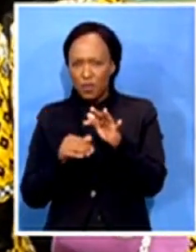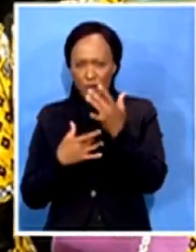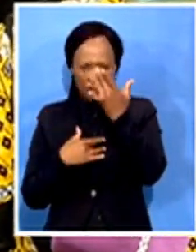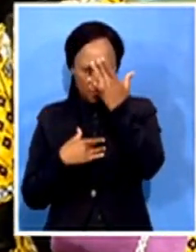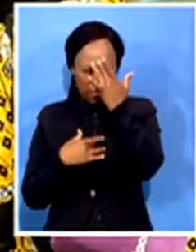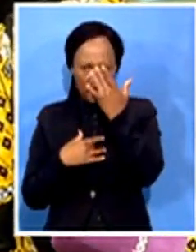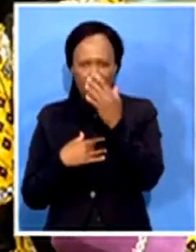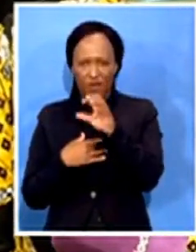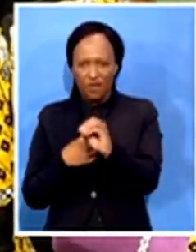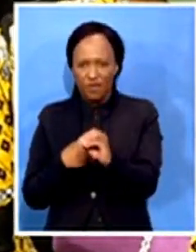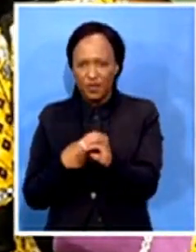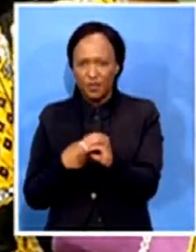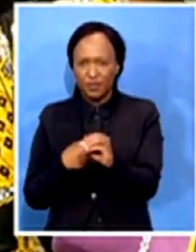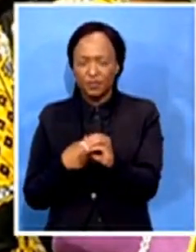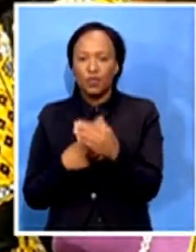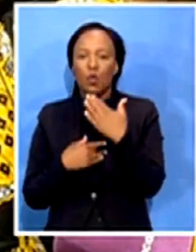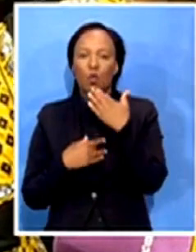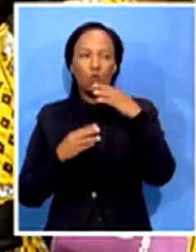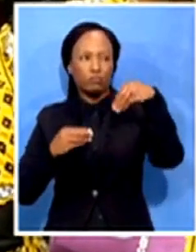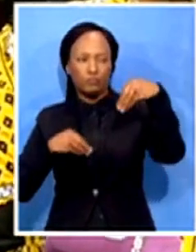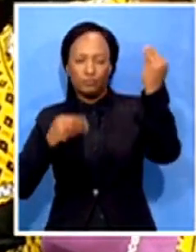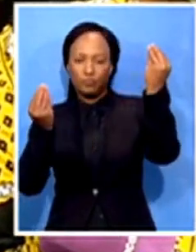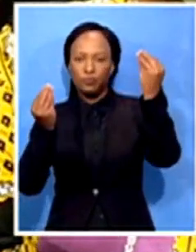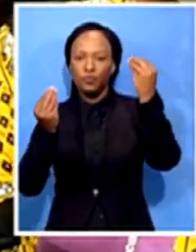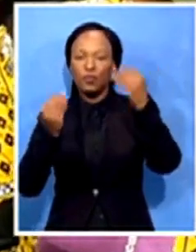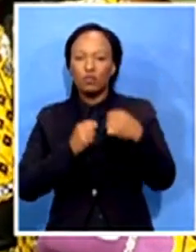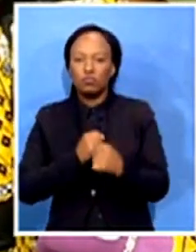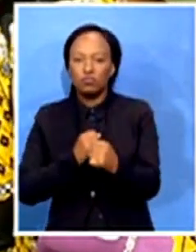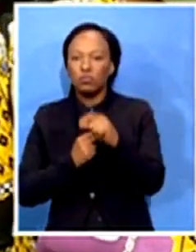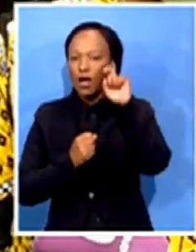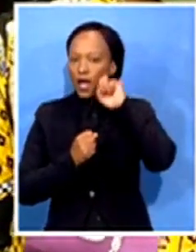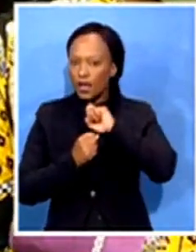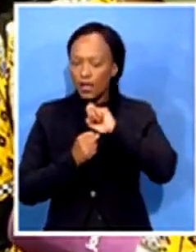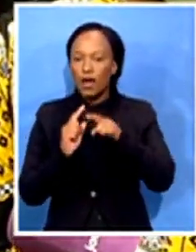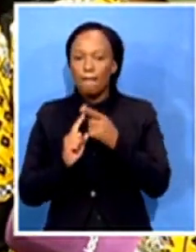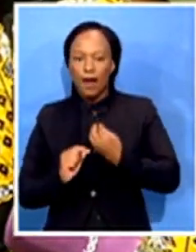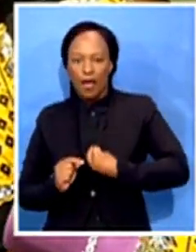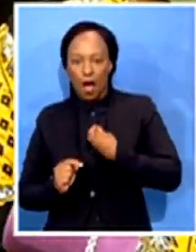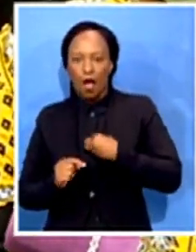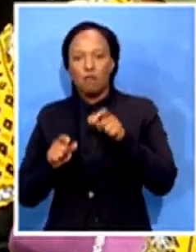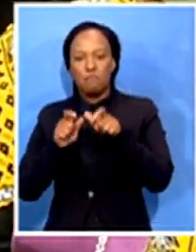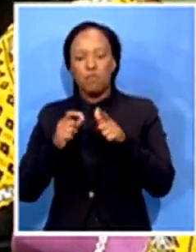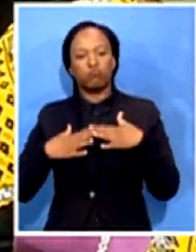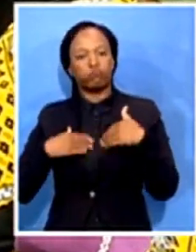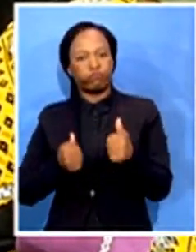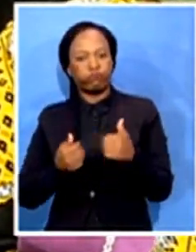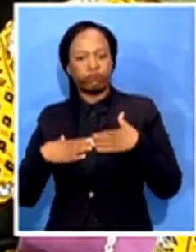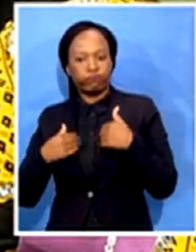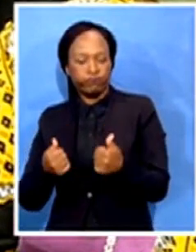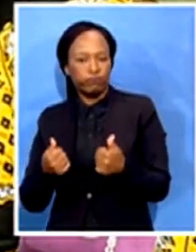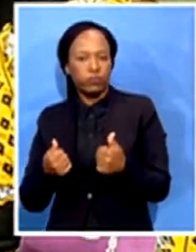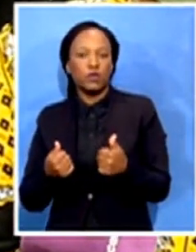people, and young people were recovering quickly somewhere. We're not even having symptoms. Now the people that we are